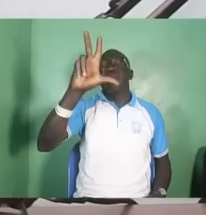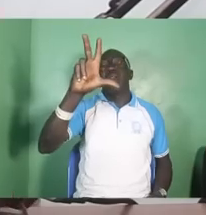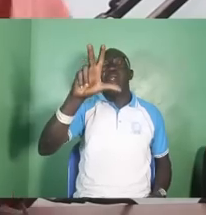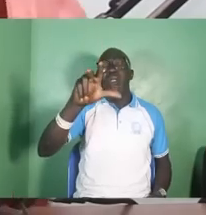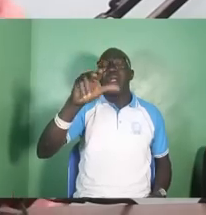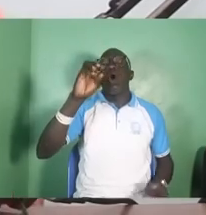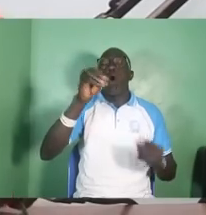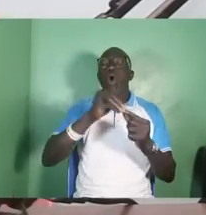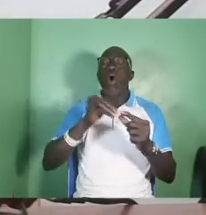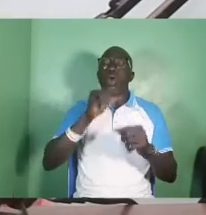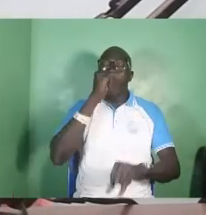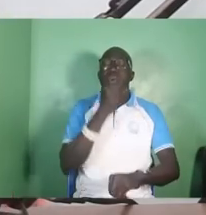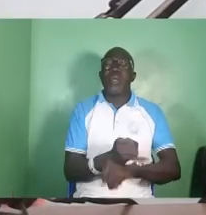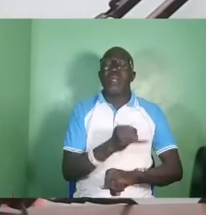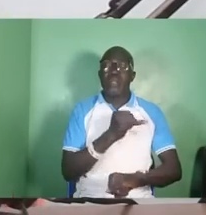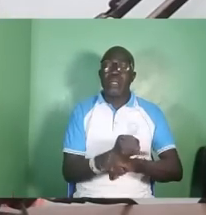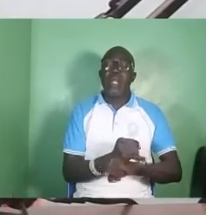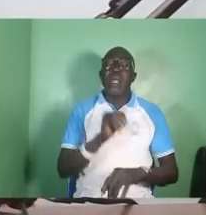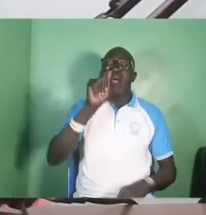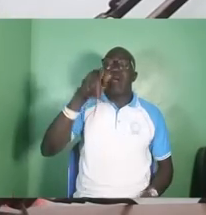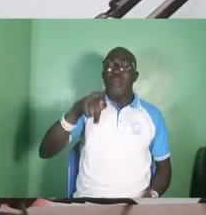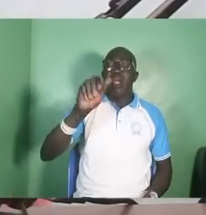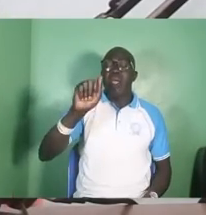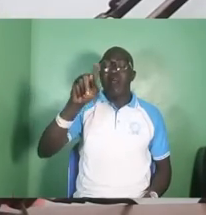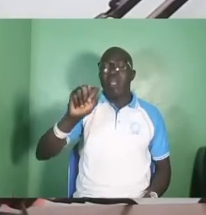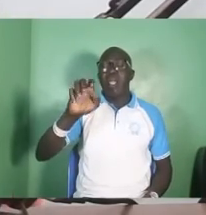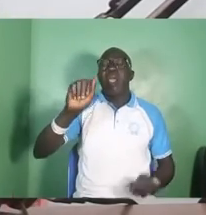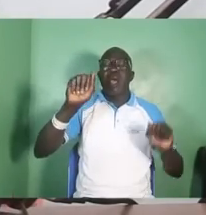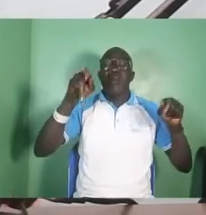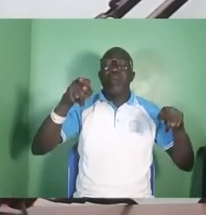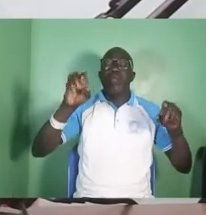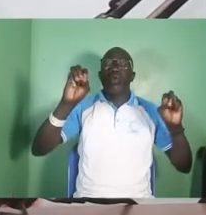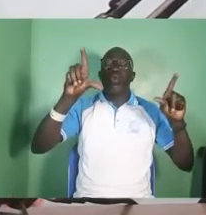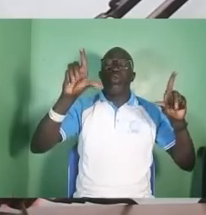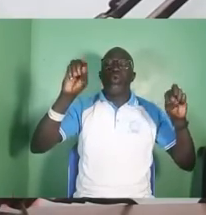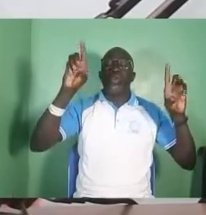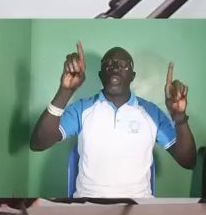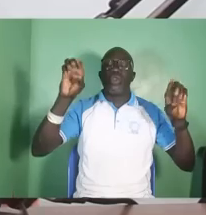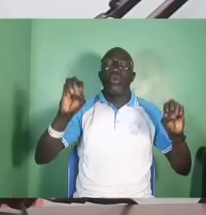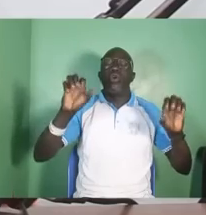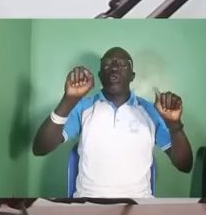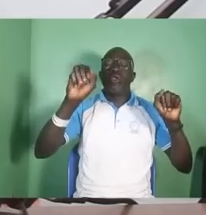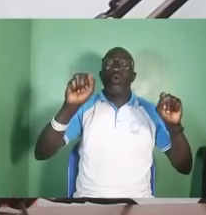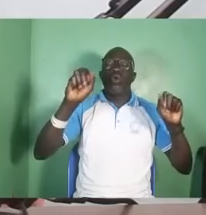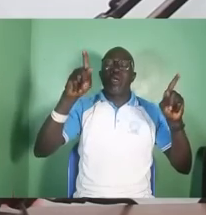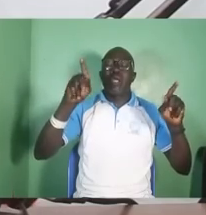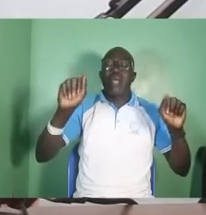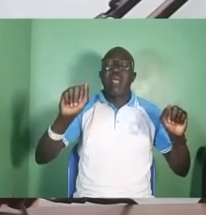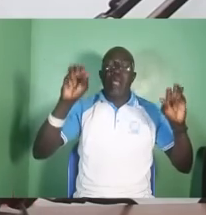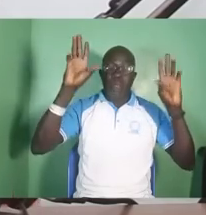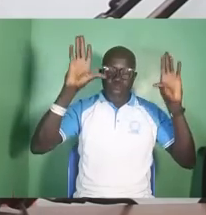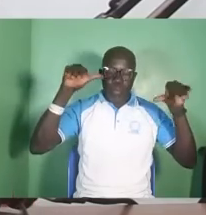3 apo wa ni duba oreni badon apete apata olodo yemetu soka